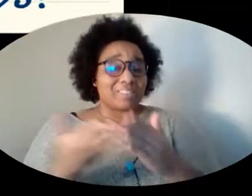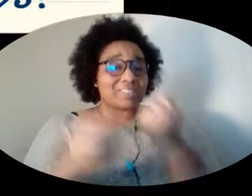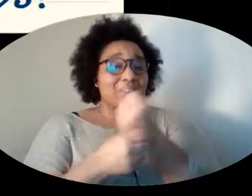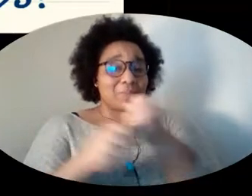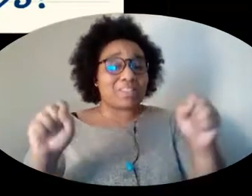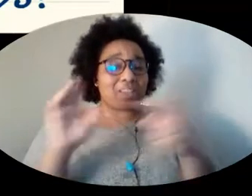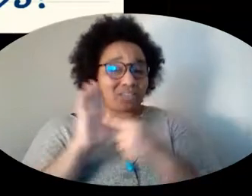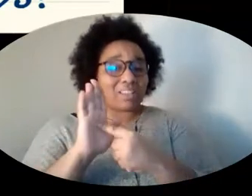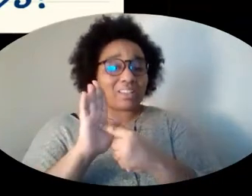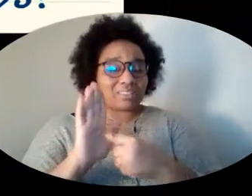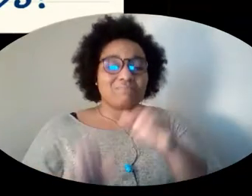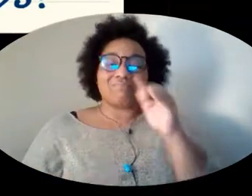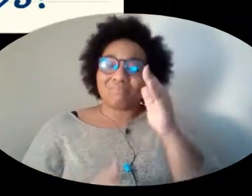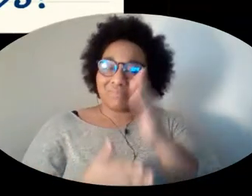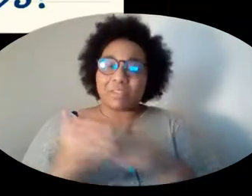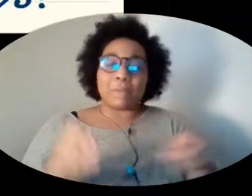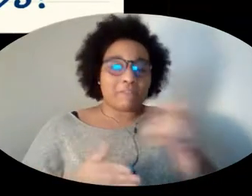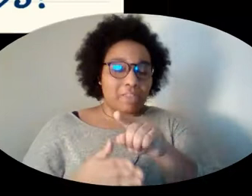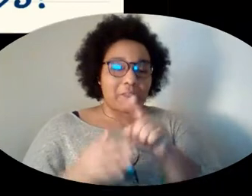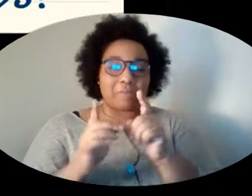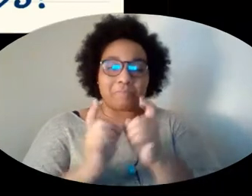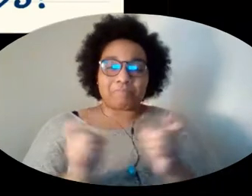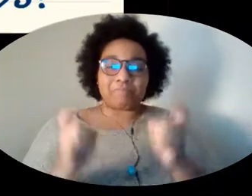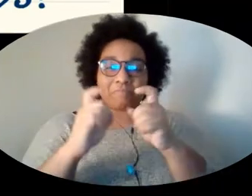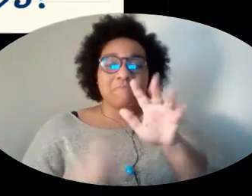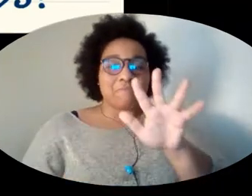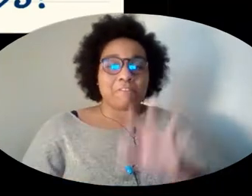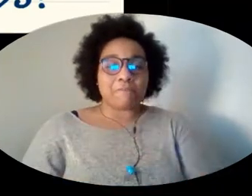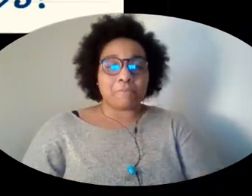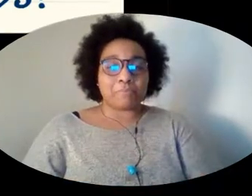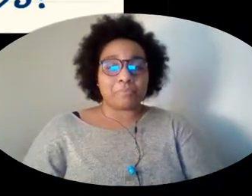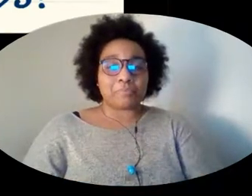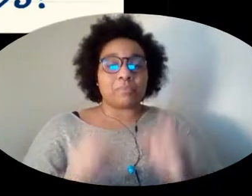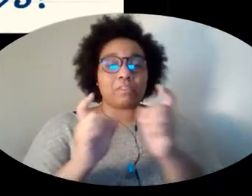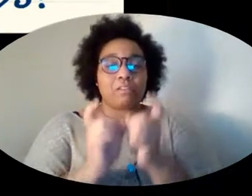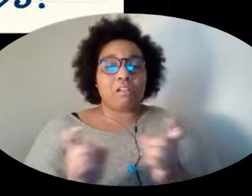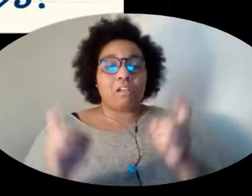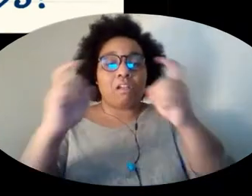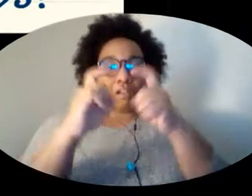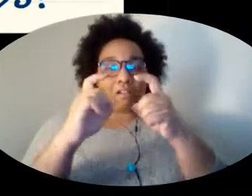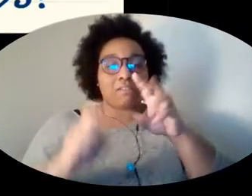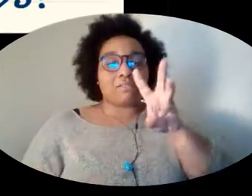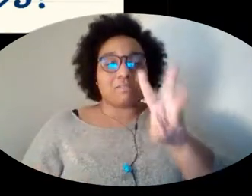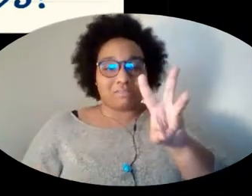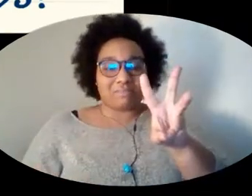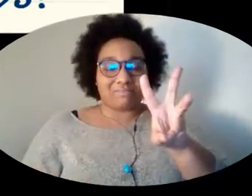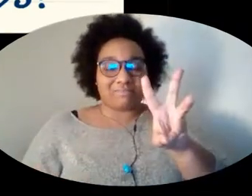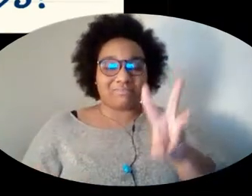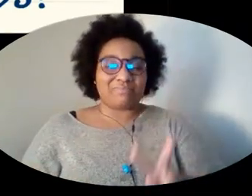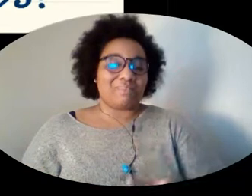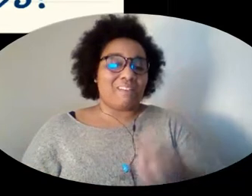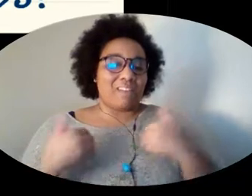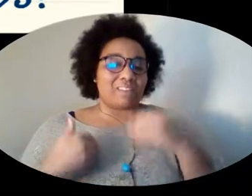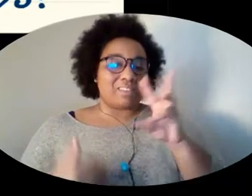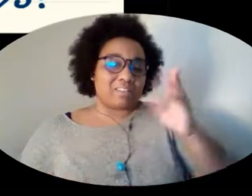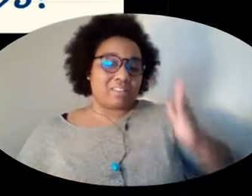right some safety signs are pentagons a hexagon is a polygon that has six